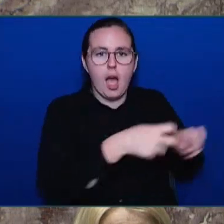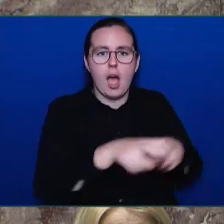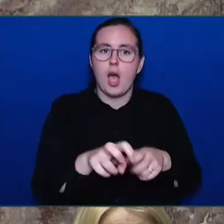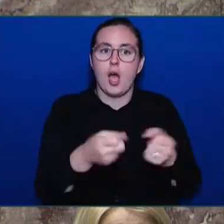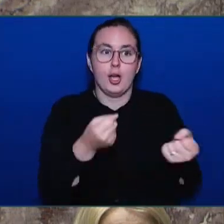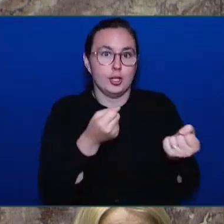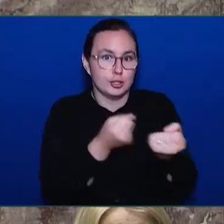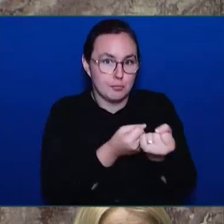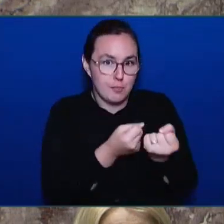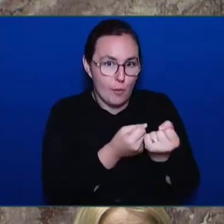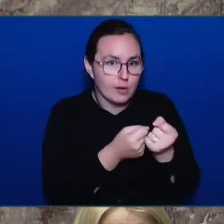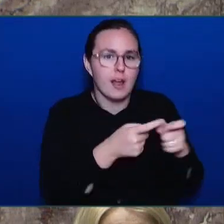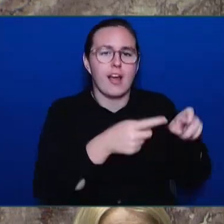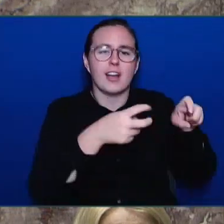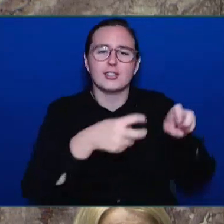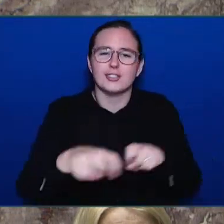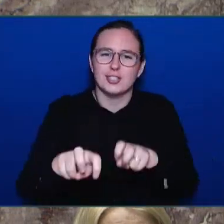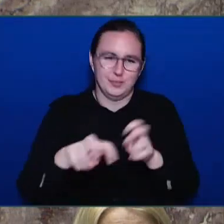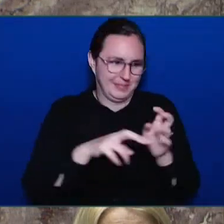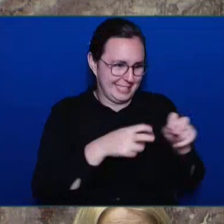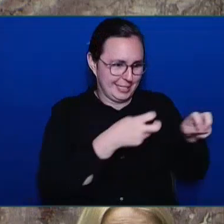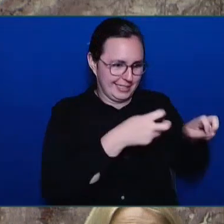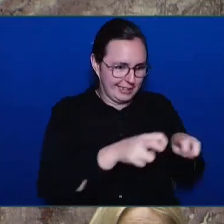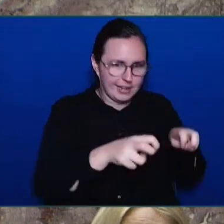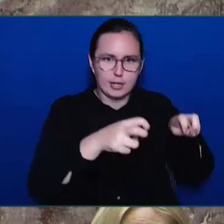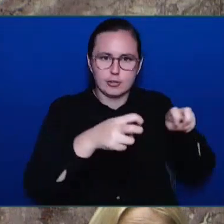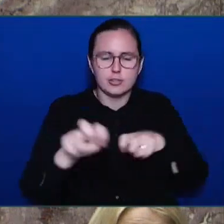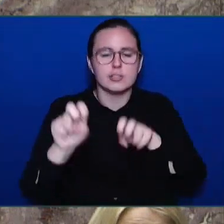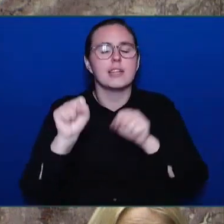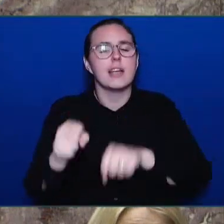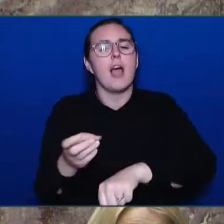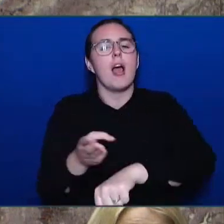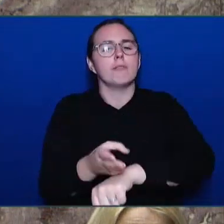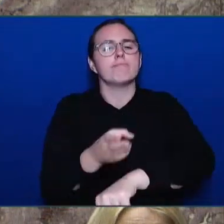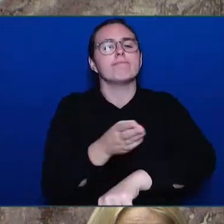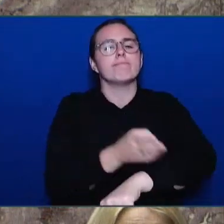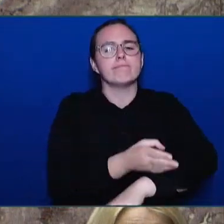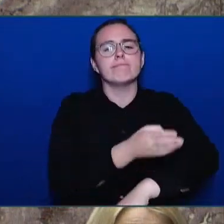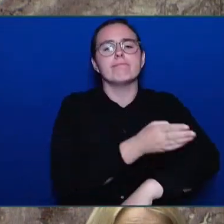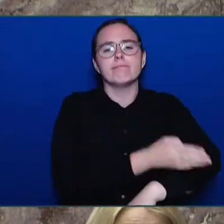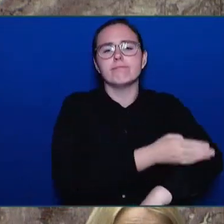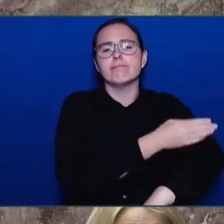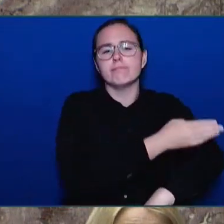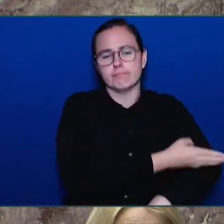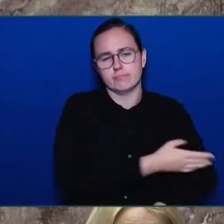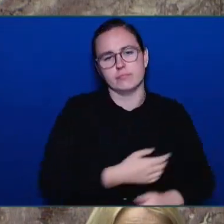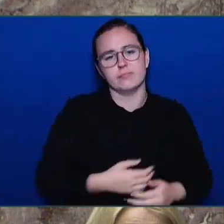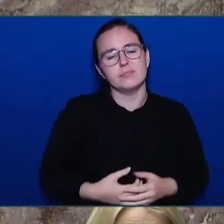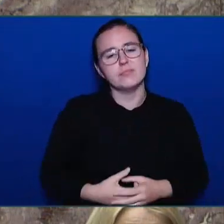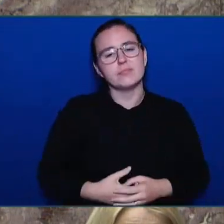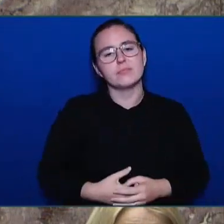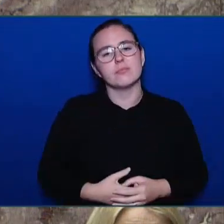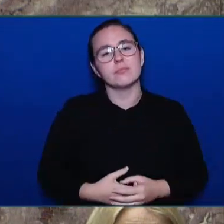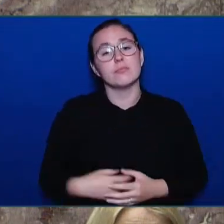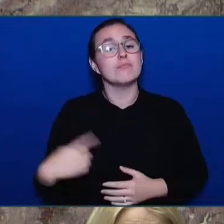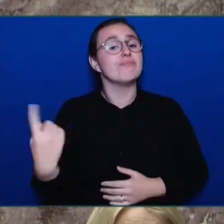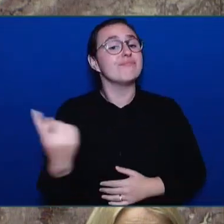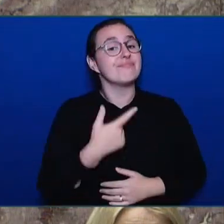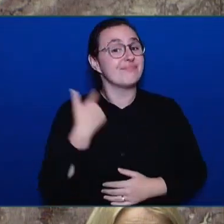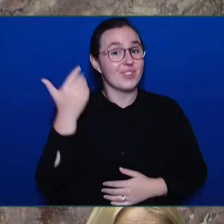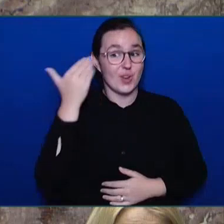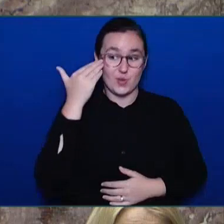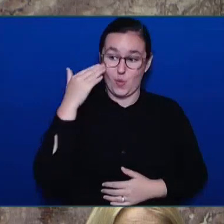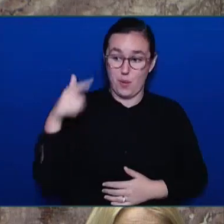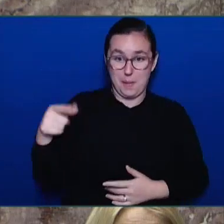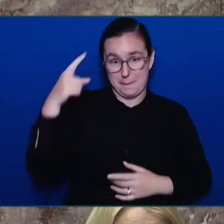there are tools under the Mental Health Act that providers, that physicians have access to and that they